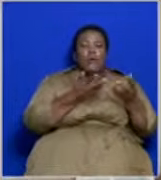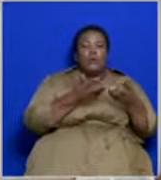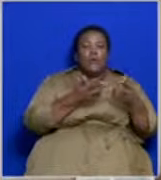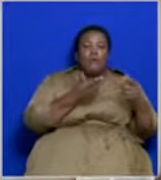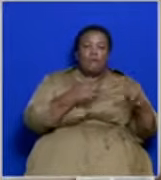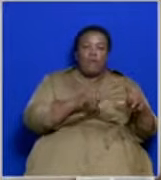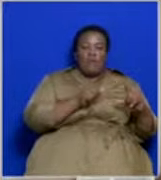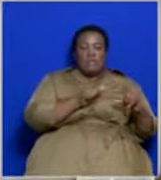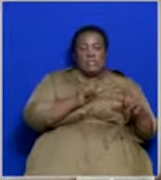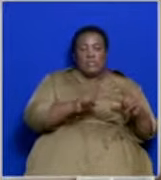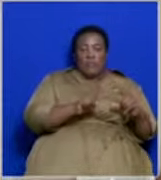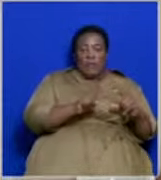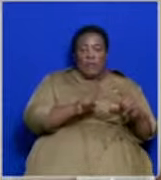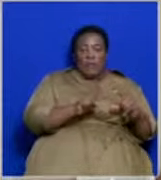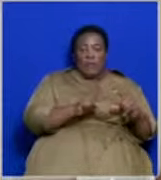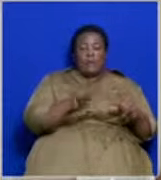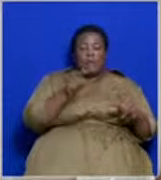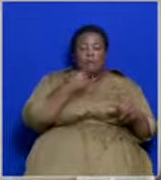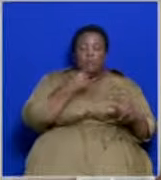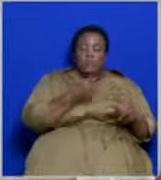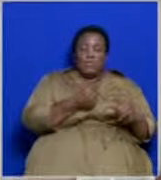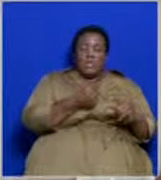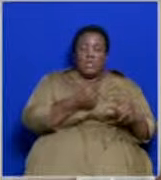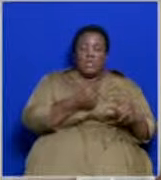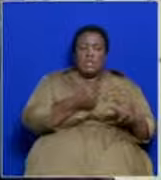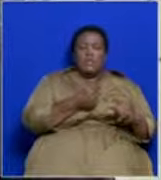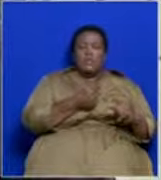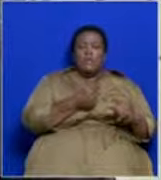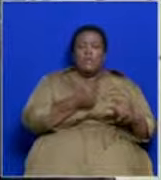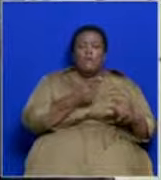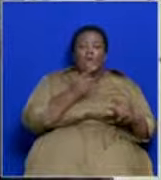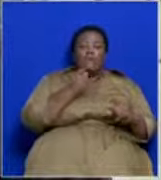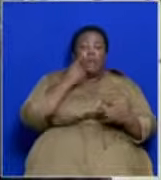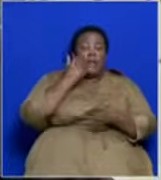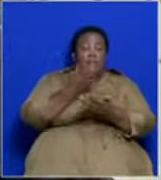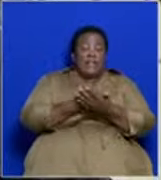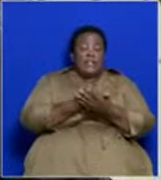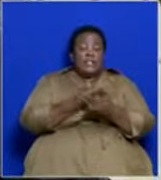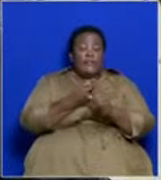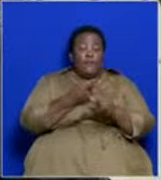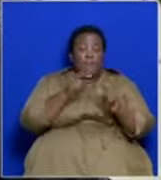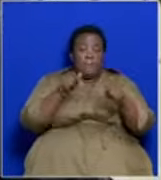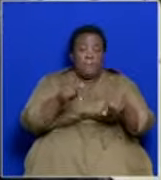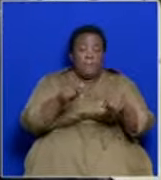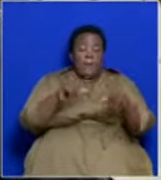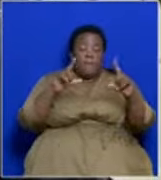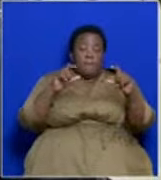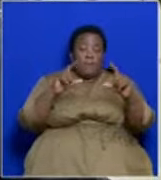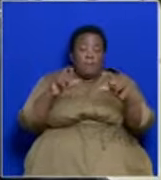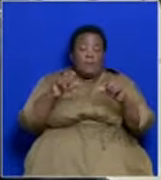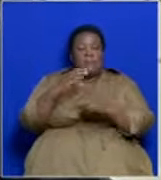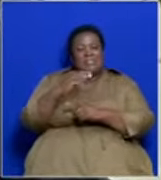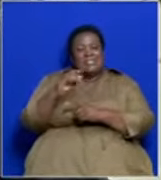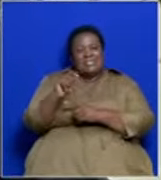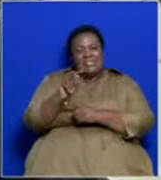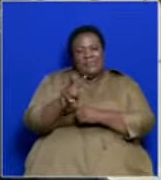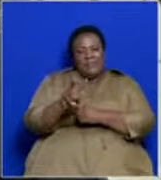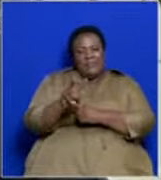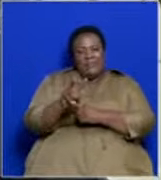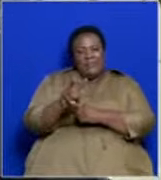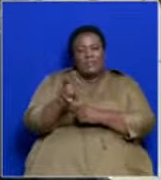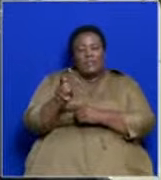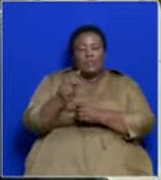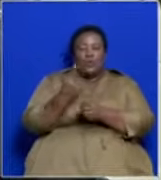You state there that from the evidence obtained of this operation, the photographs and CCTV footage, the only people identified